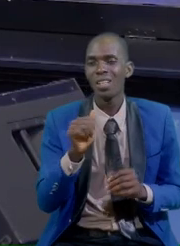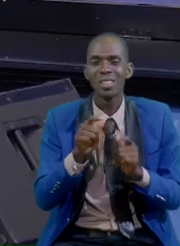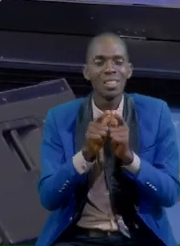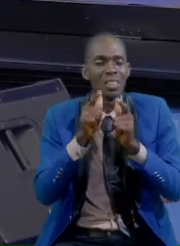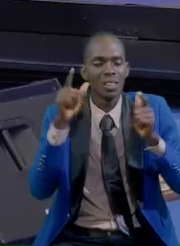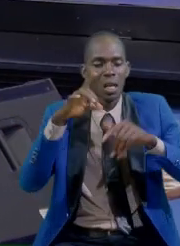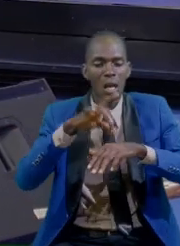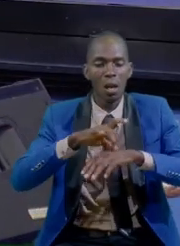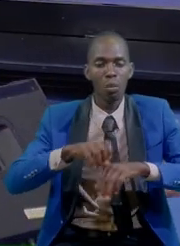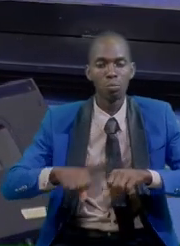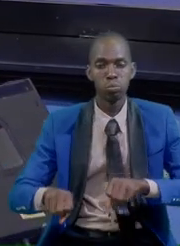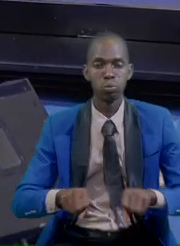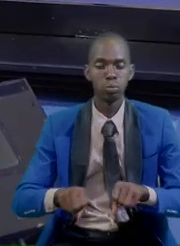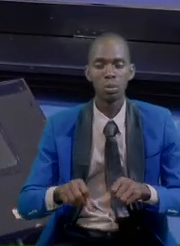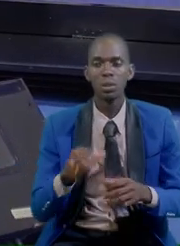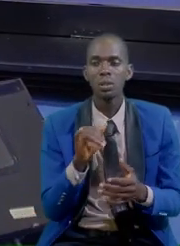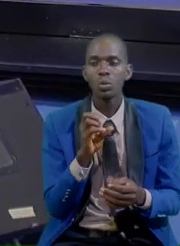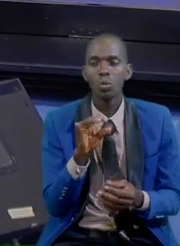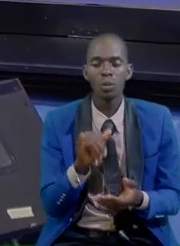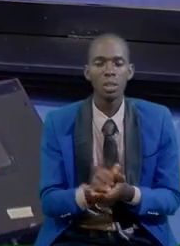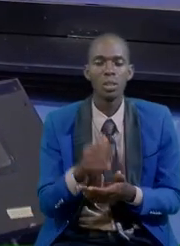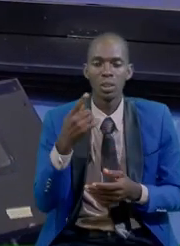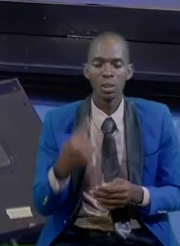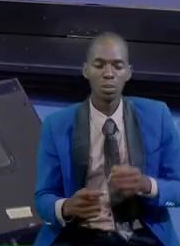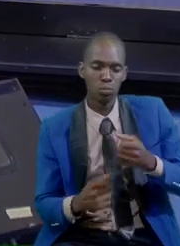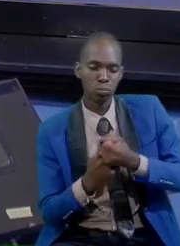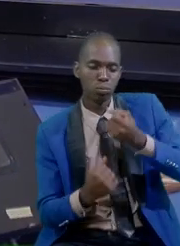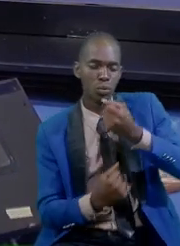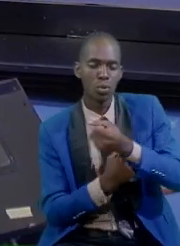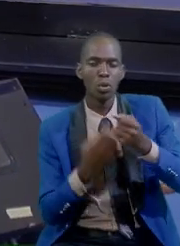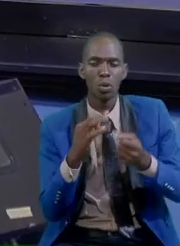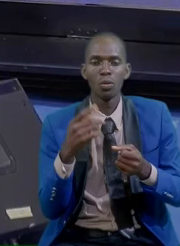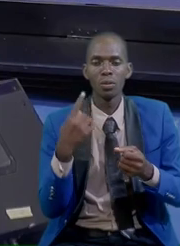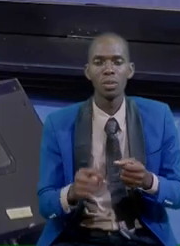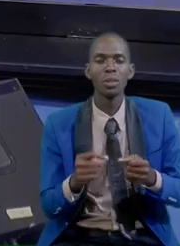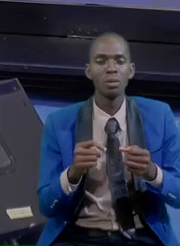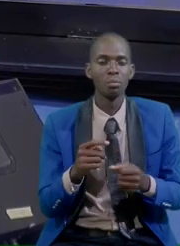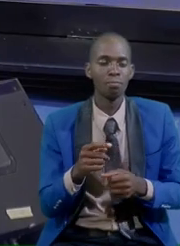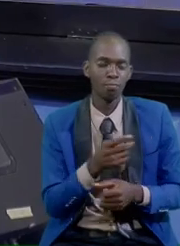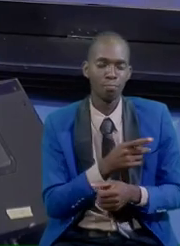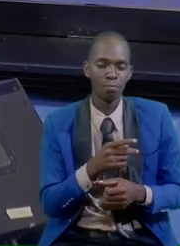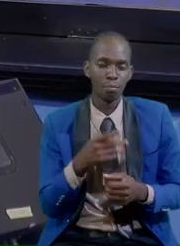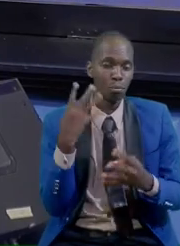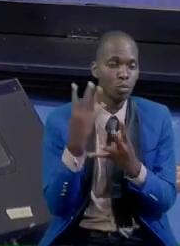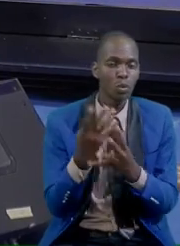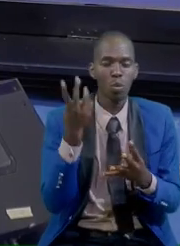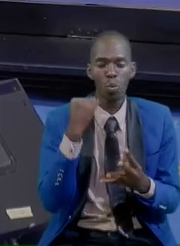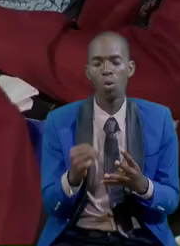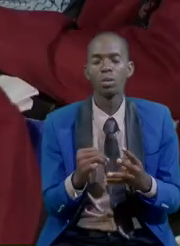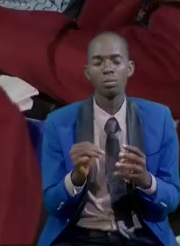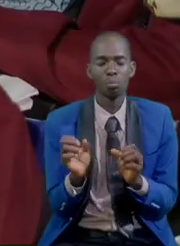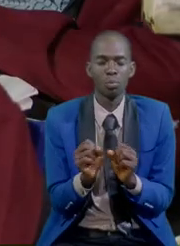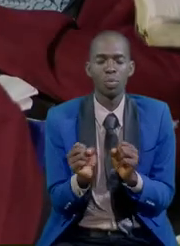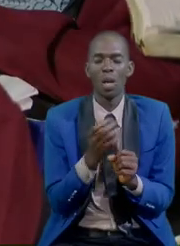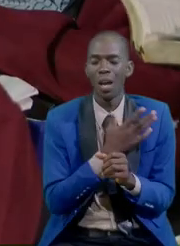the foundations of the prison were shaking. And immediately, somebody shout